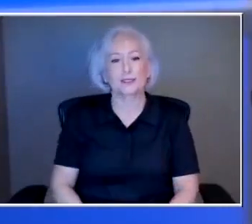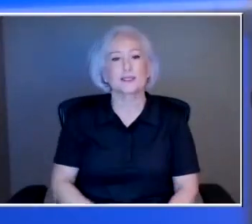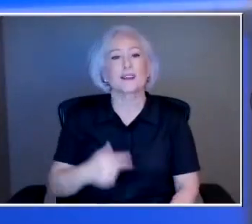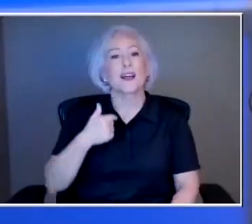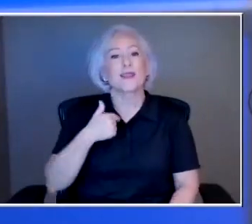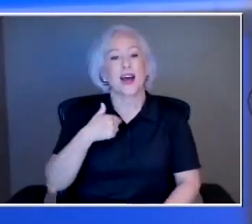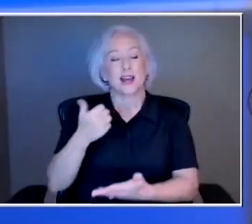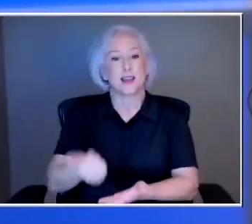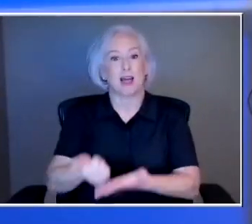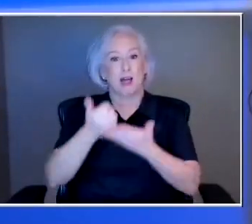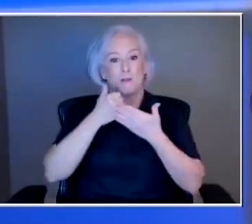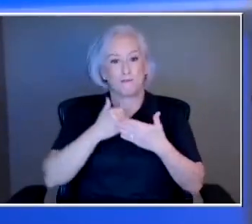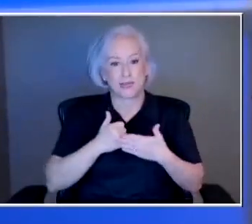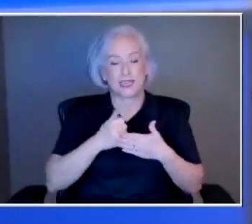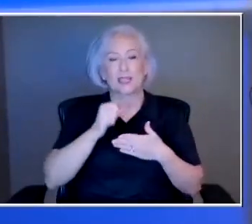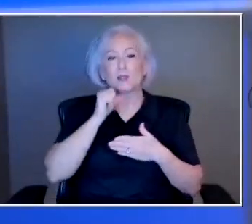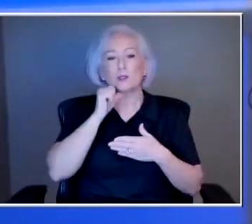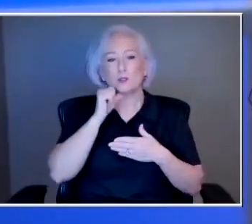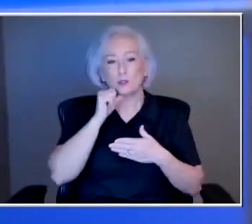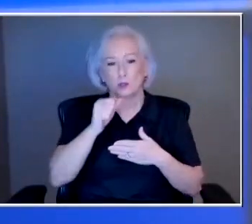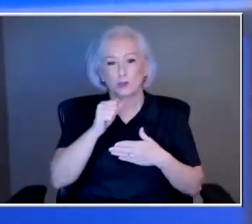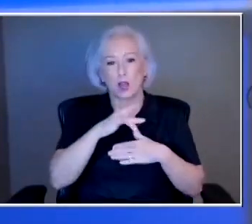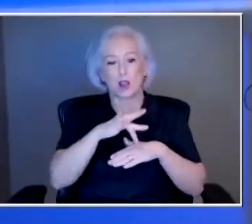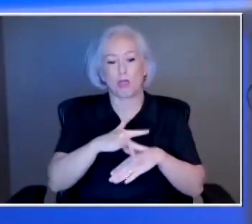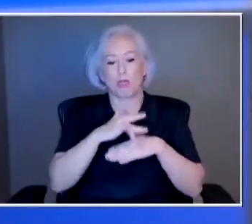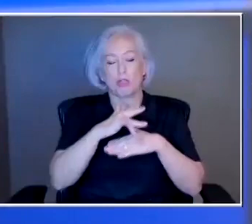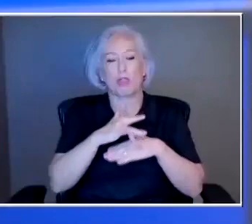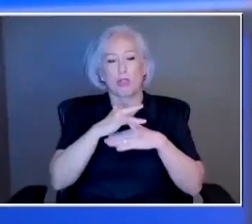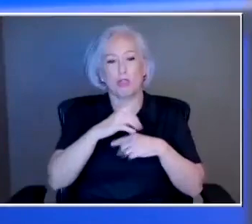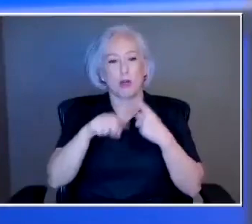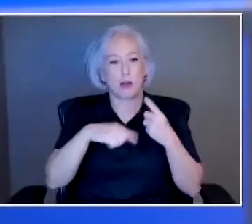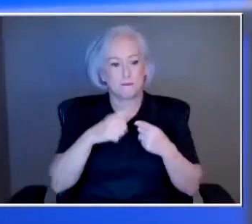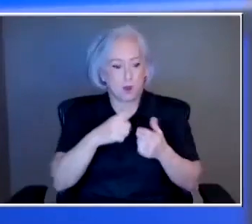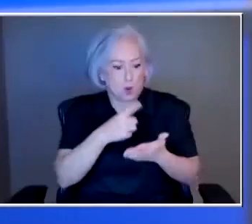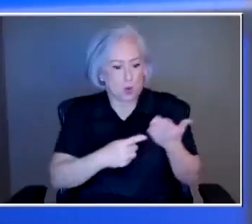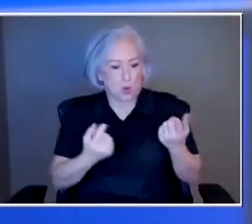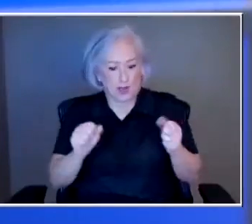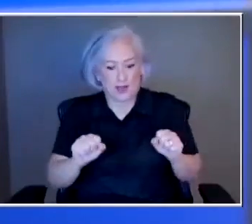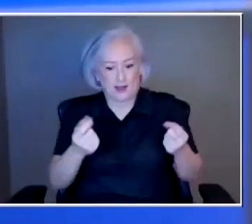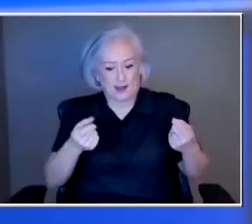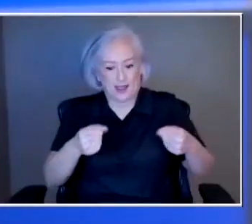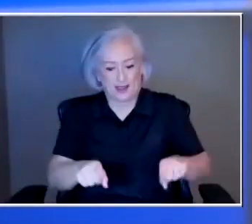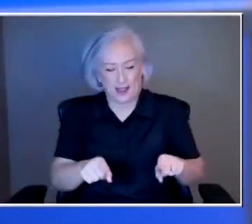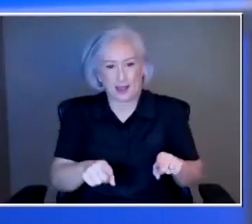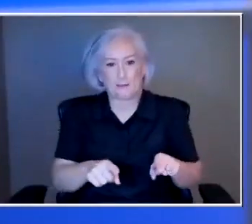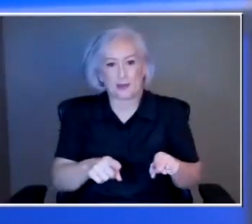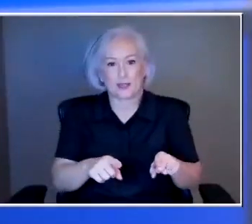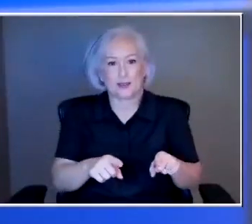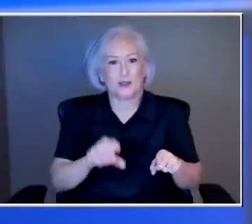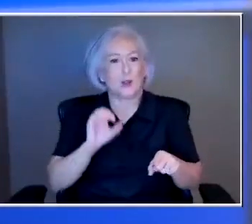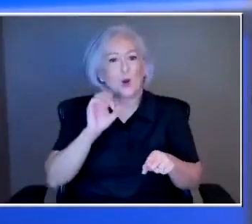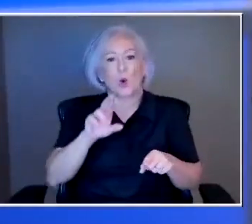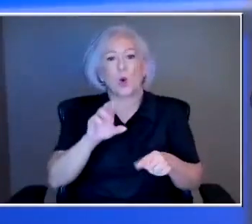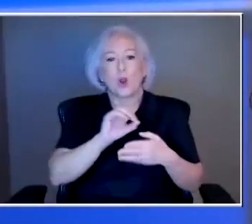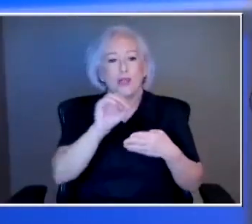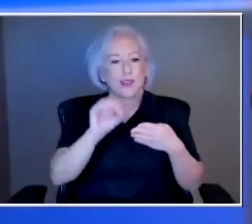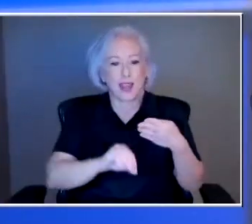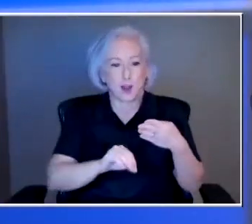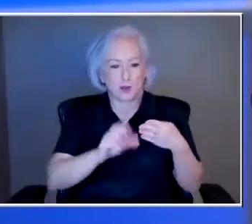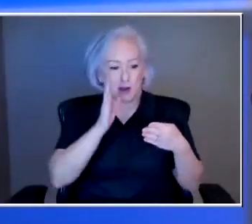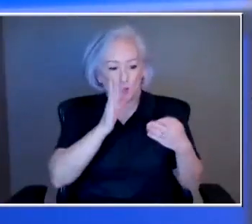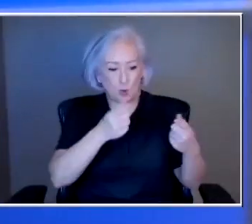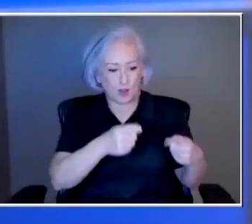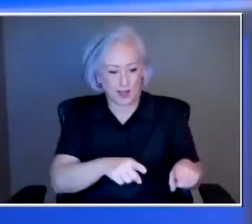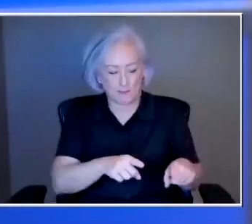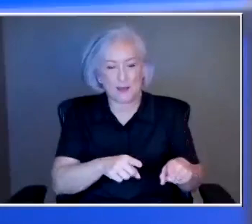to not stress on what could happen or what outcome was gonna be, in me to battle